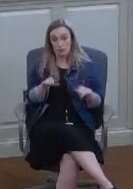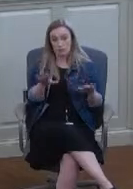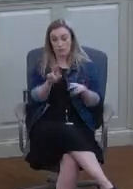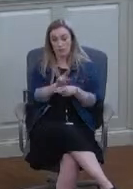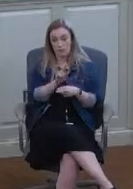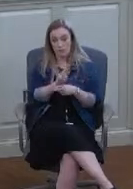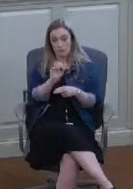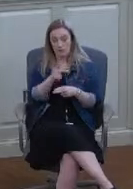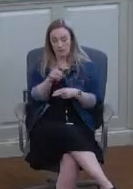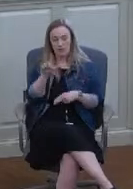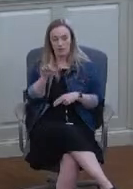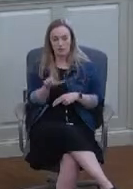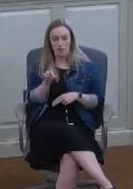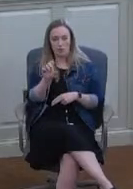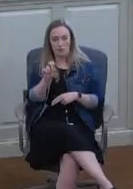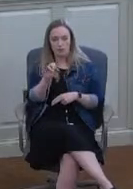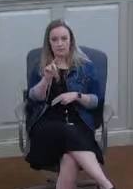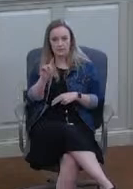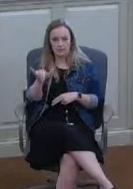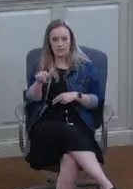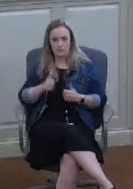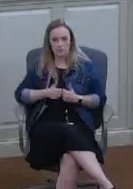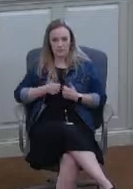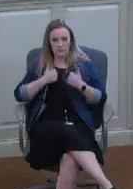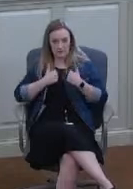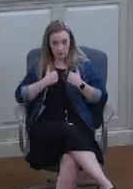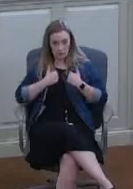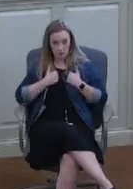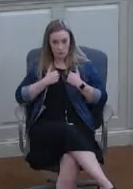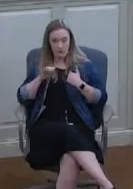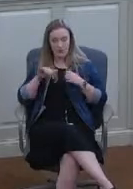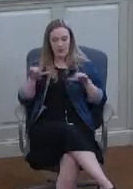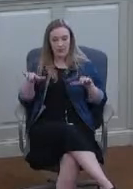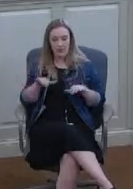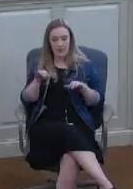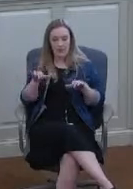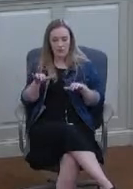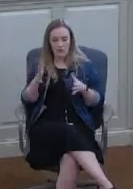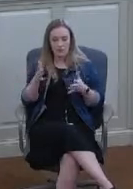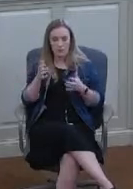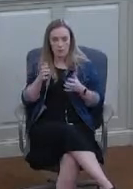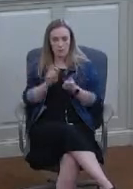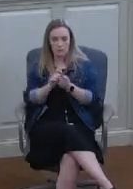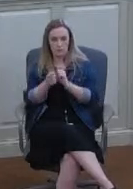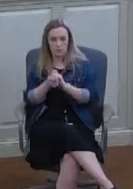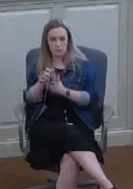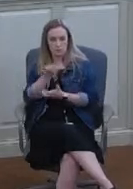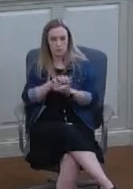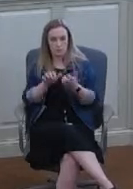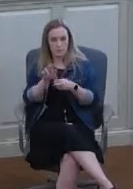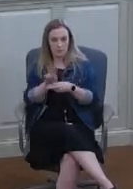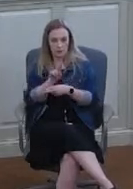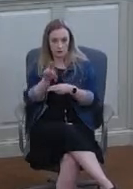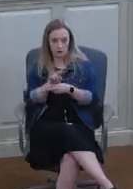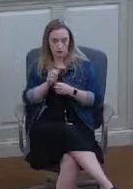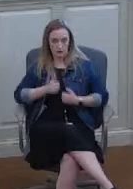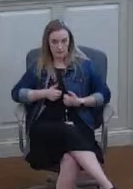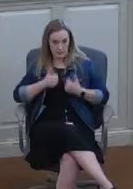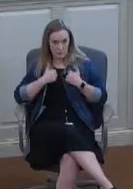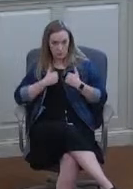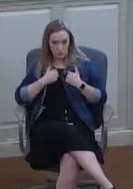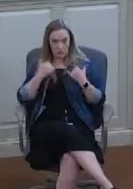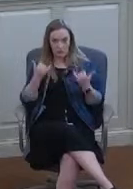density residential. The applicant was actually proposing a flume amendment to mixed use residential. The current zoning